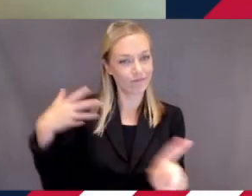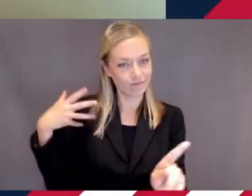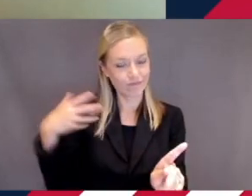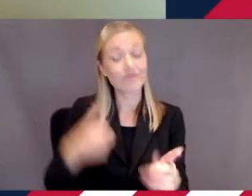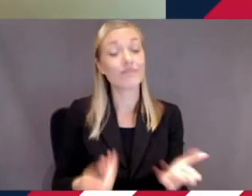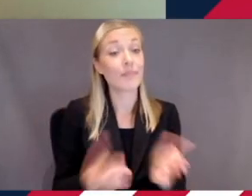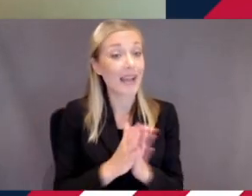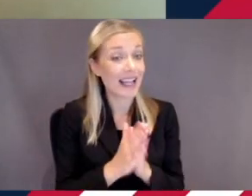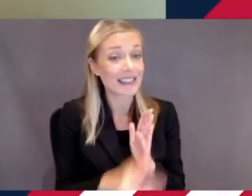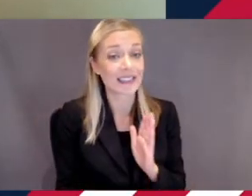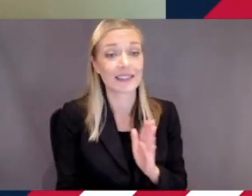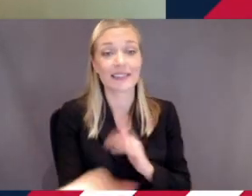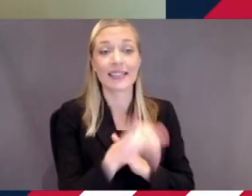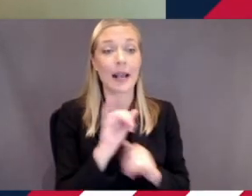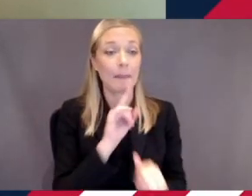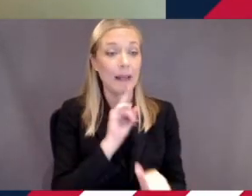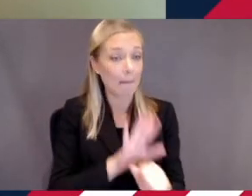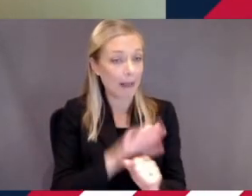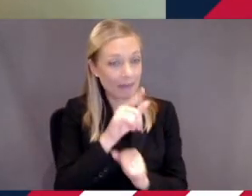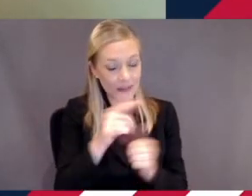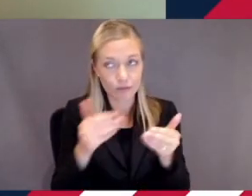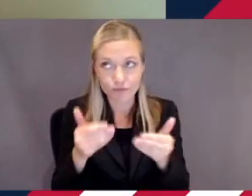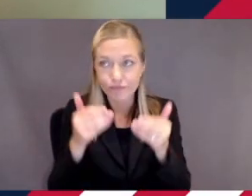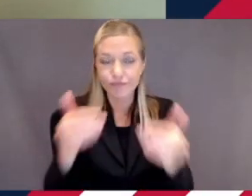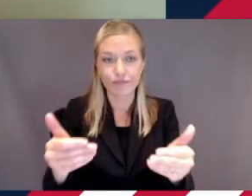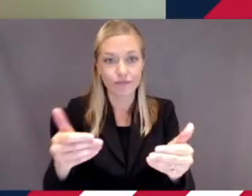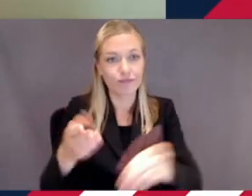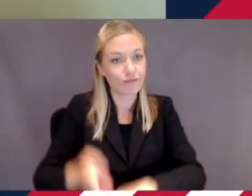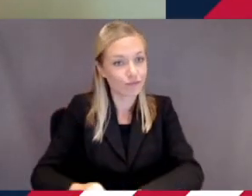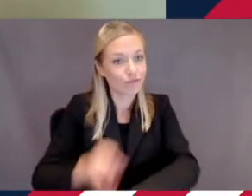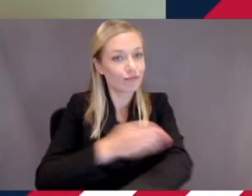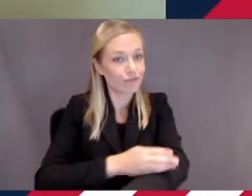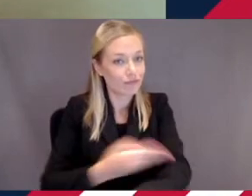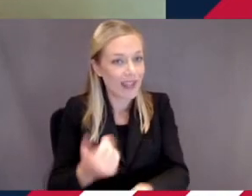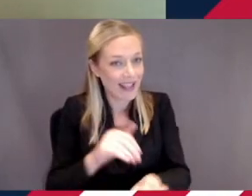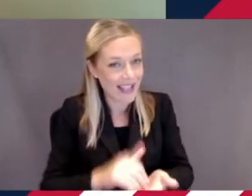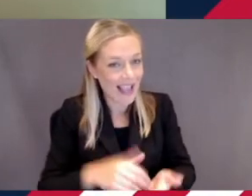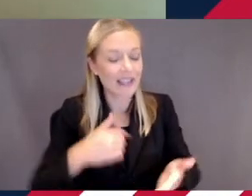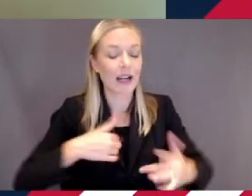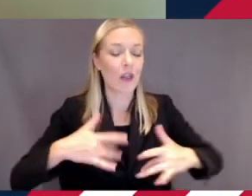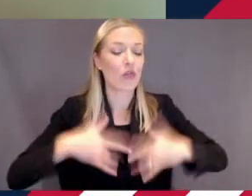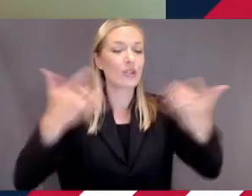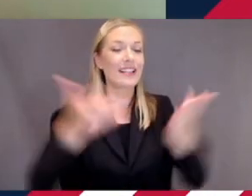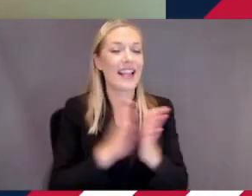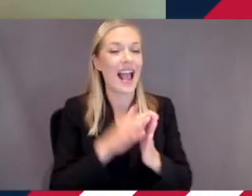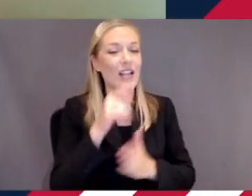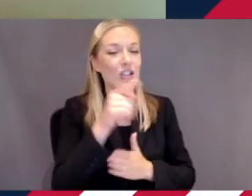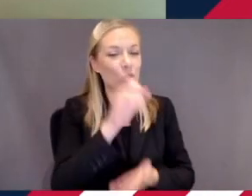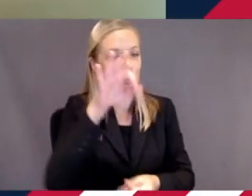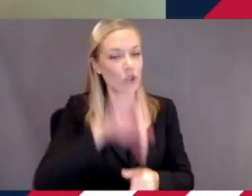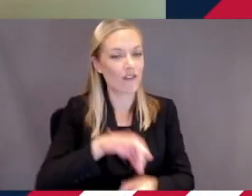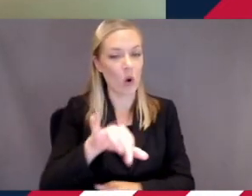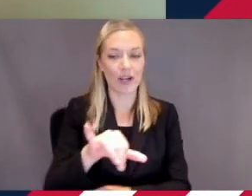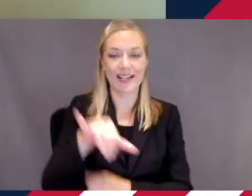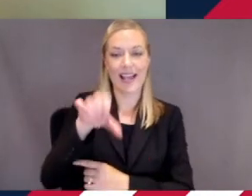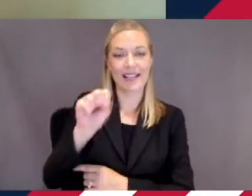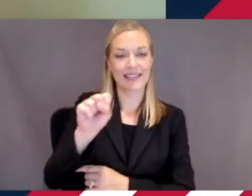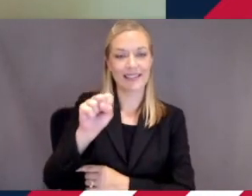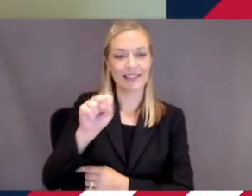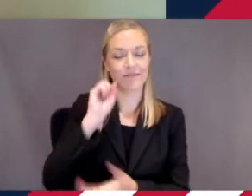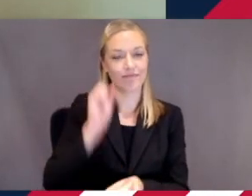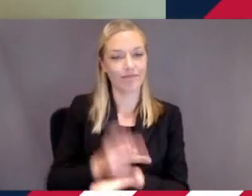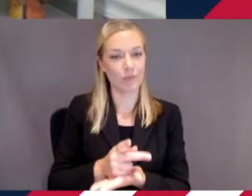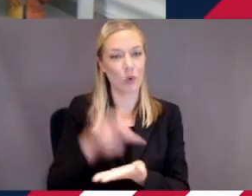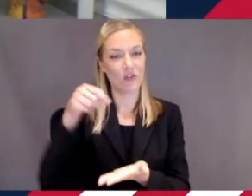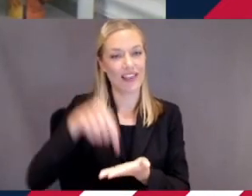commitment moving forward. And I enthusiastically ask you to vote yes on this resolution. Thank you.